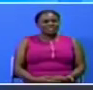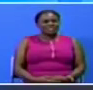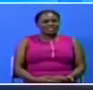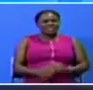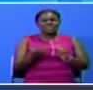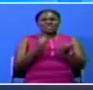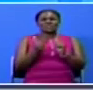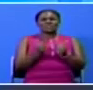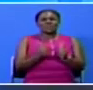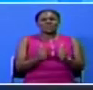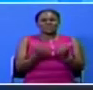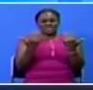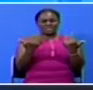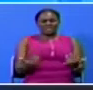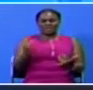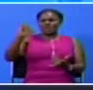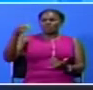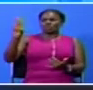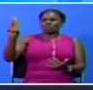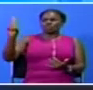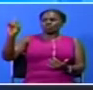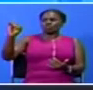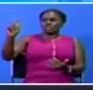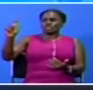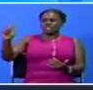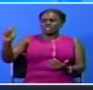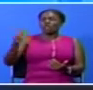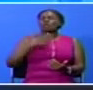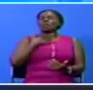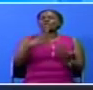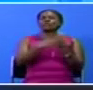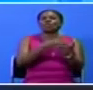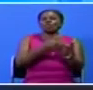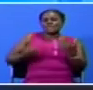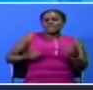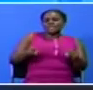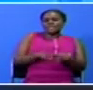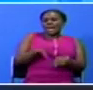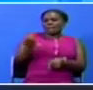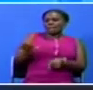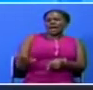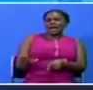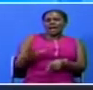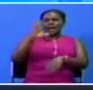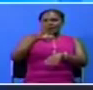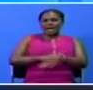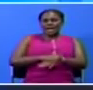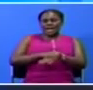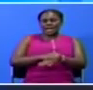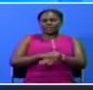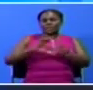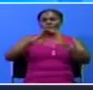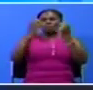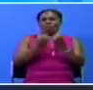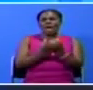Let's take a look at sports news now. Judith Kiang hopes to follow in the footsteps of her elder sister, having Kiang and bag a world title for Kenya in